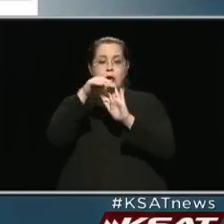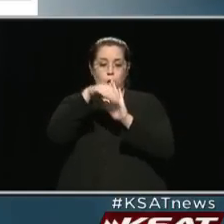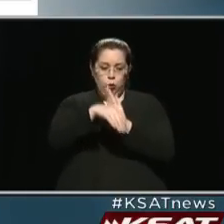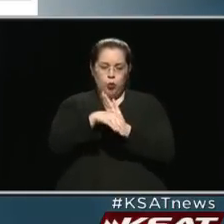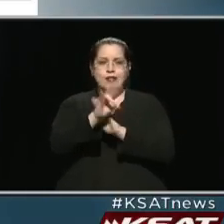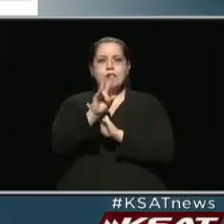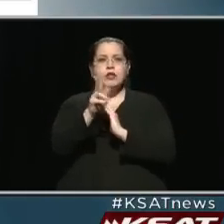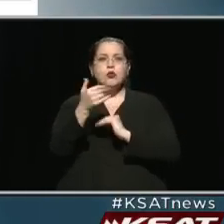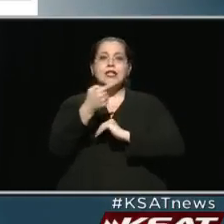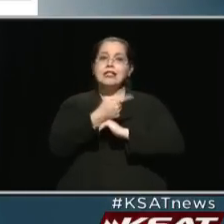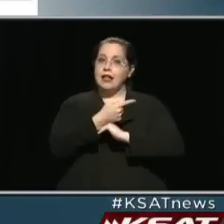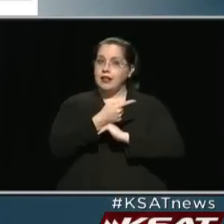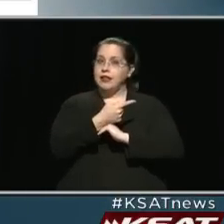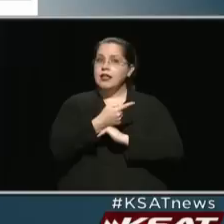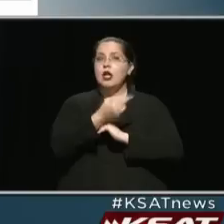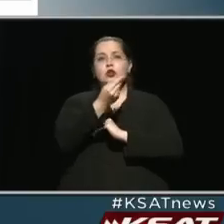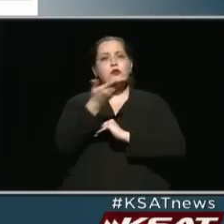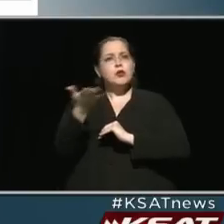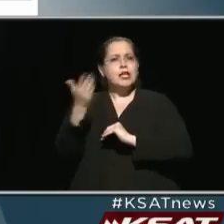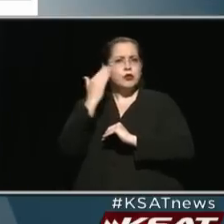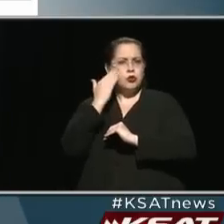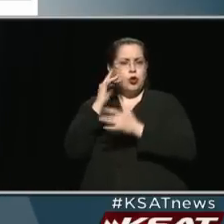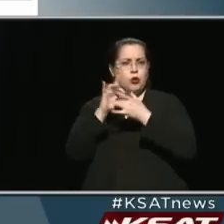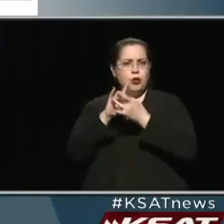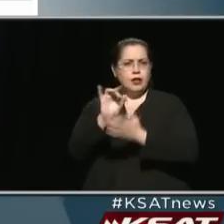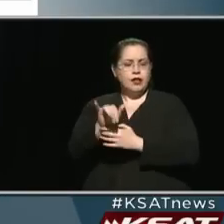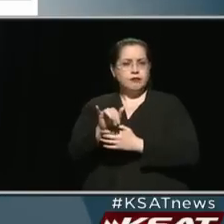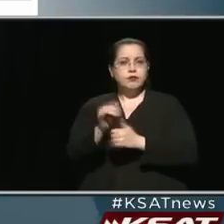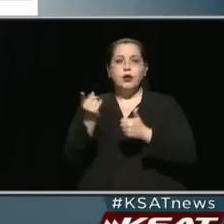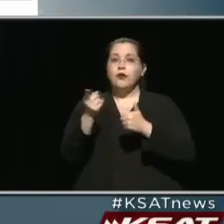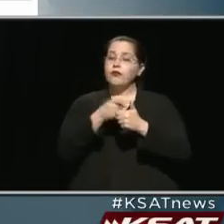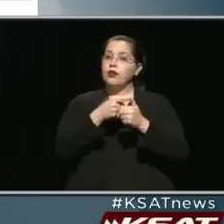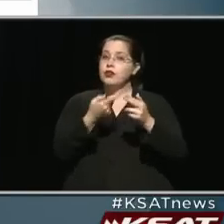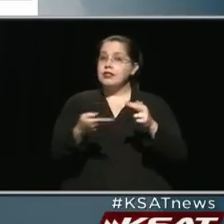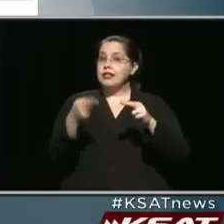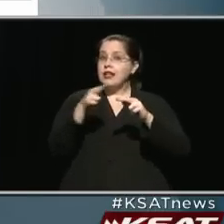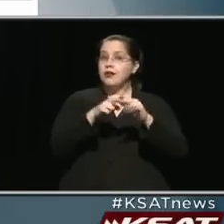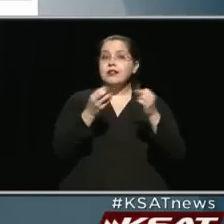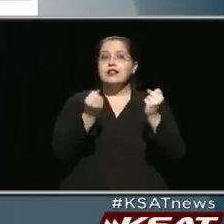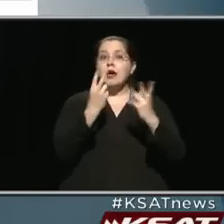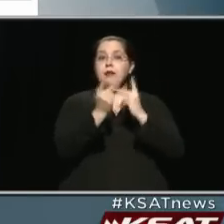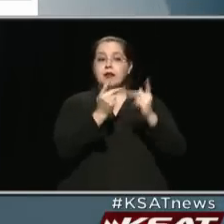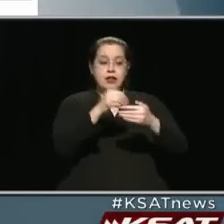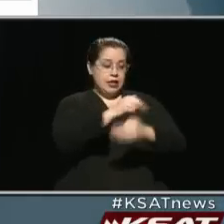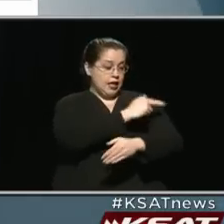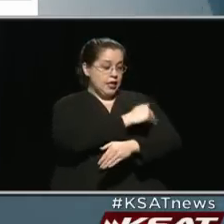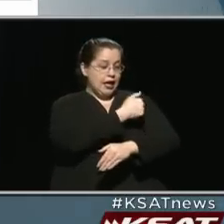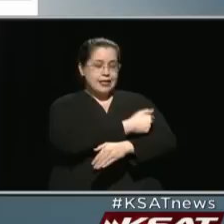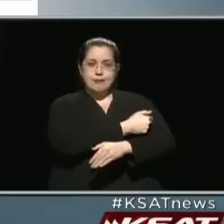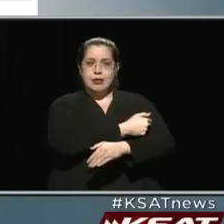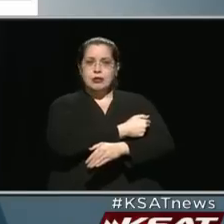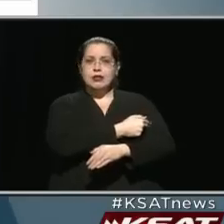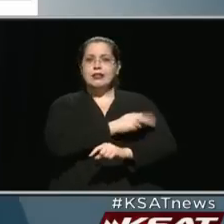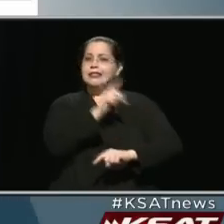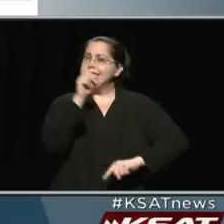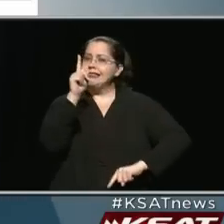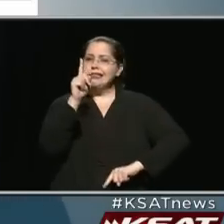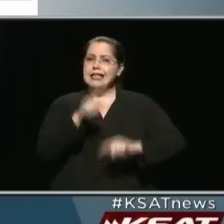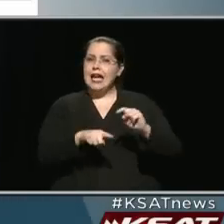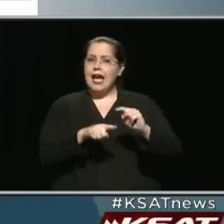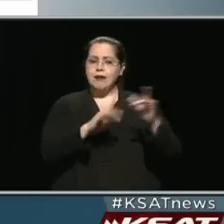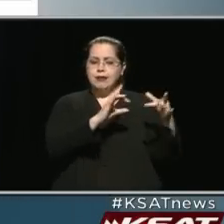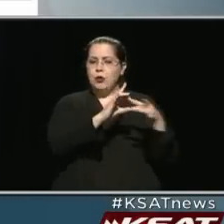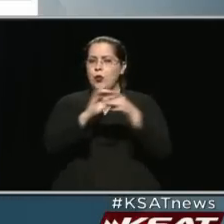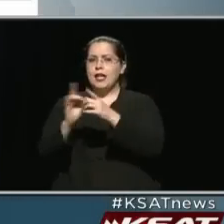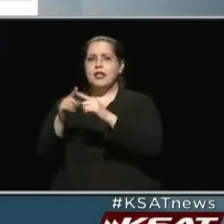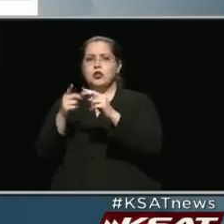73 today. There's a couple of takeaways from this. First, the increases in the number of hospitalizations cannot be attributed